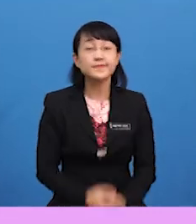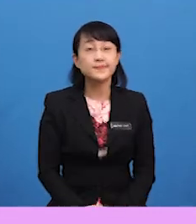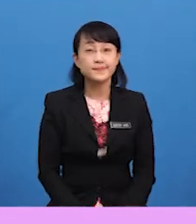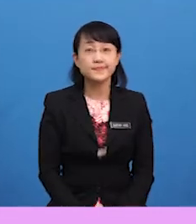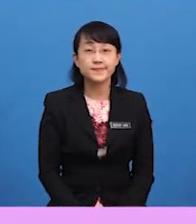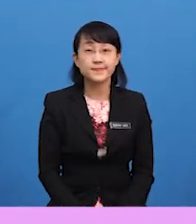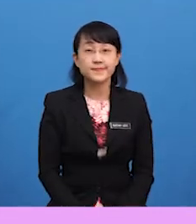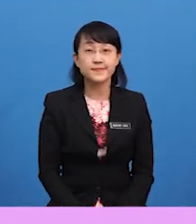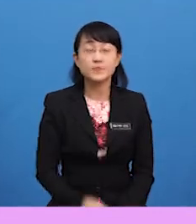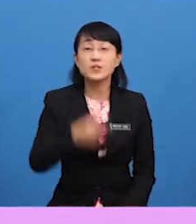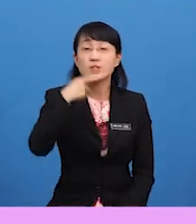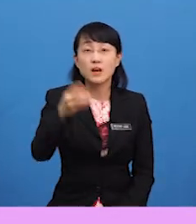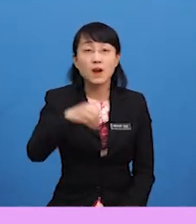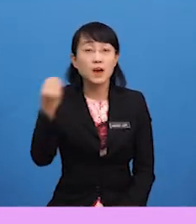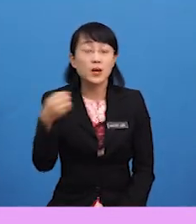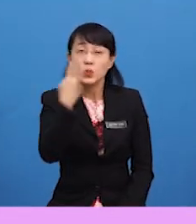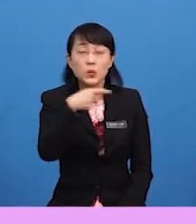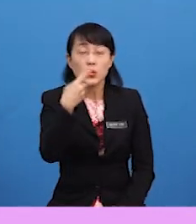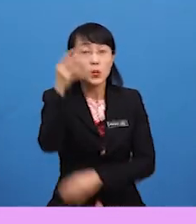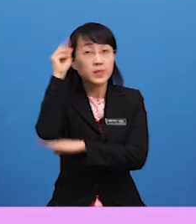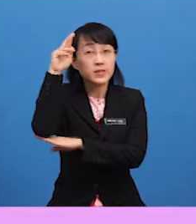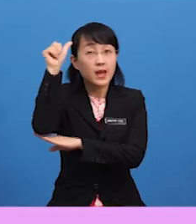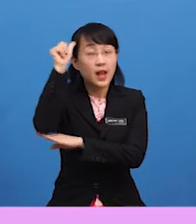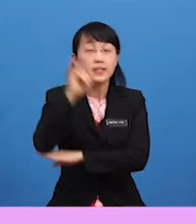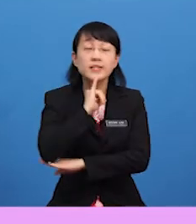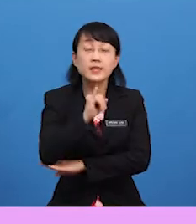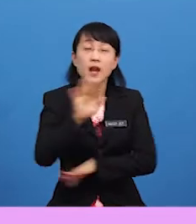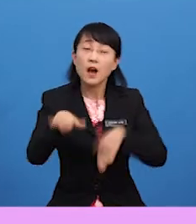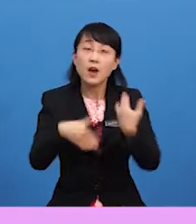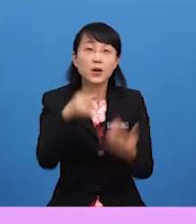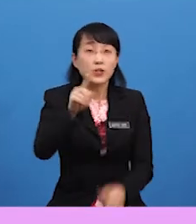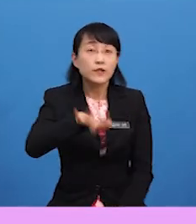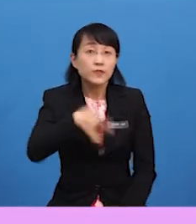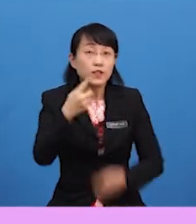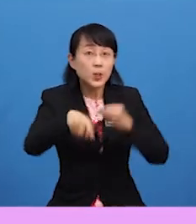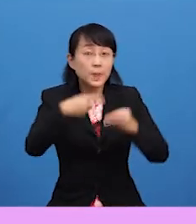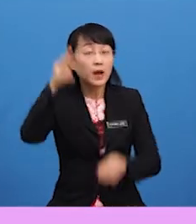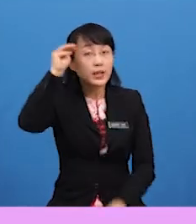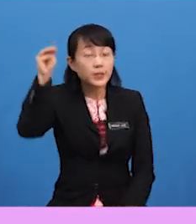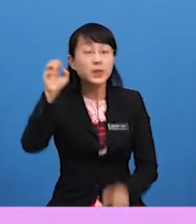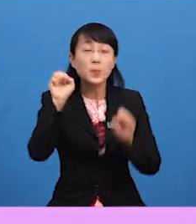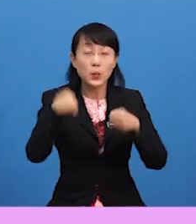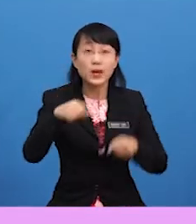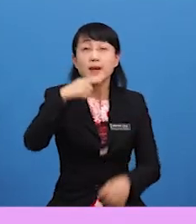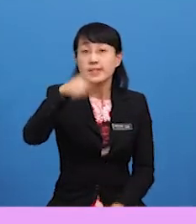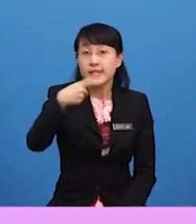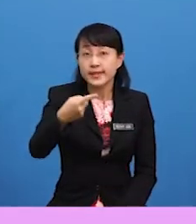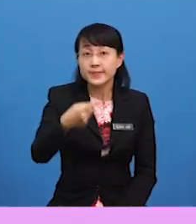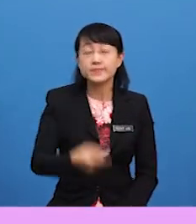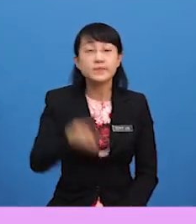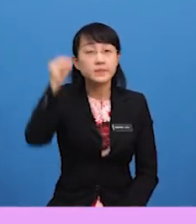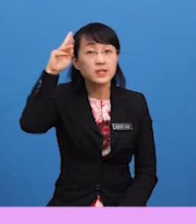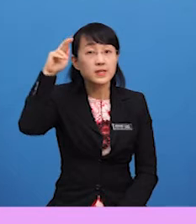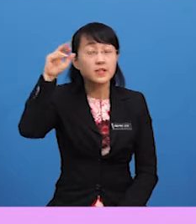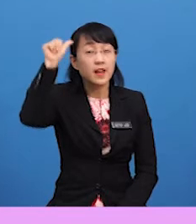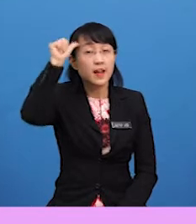if you want to tell others who Mr. Alex is and how you feel about him, you can say, Mr. Alex